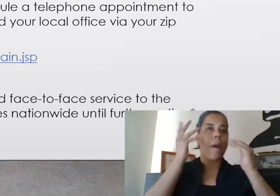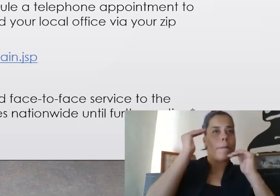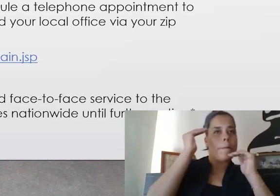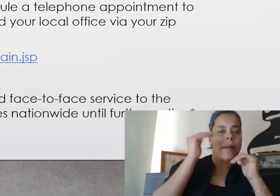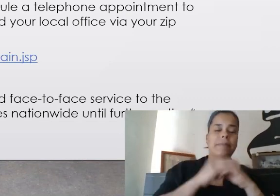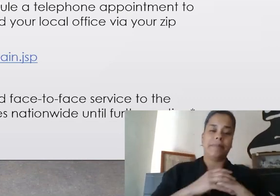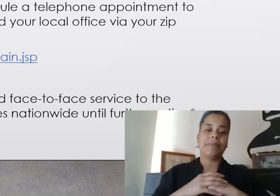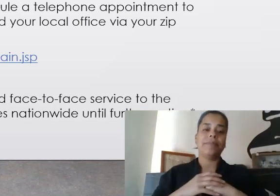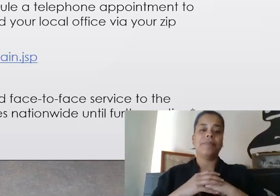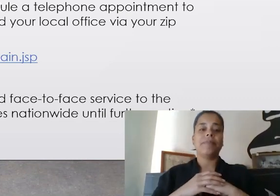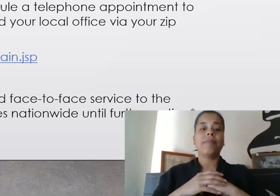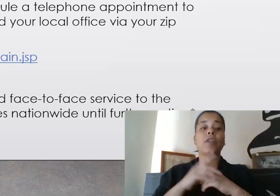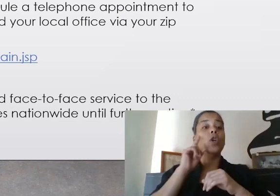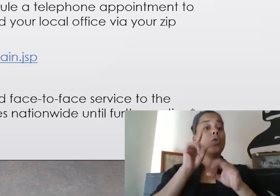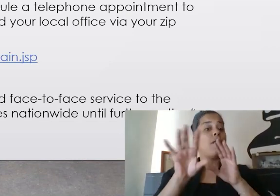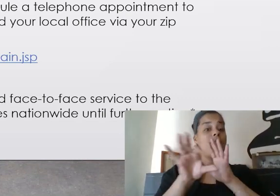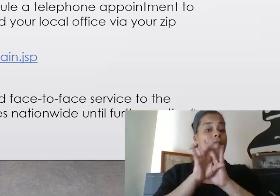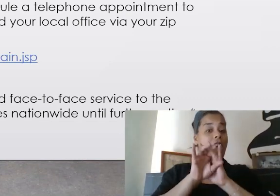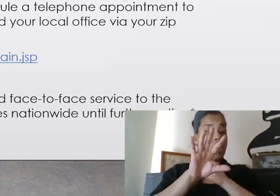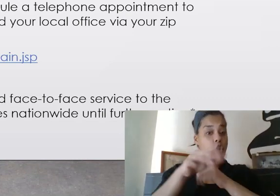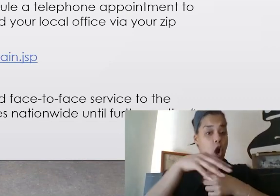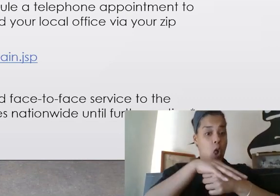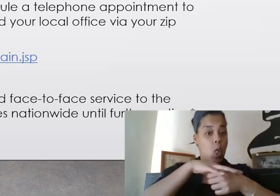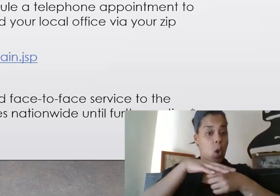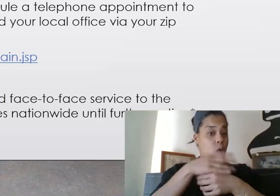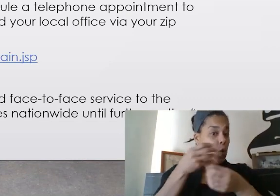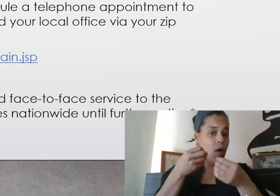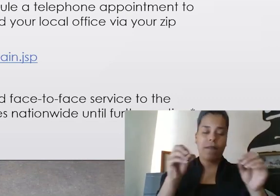find your local office, guys, it's really easy. It's